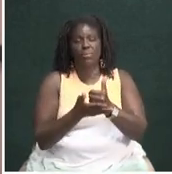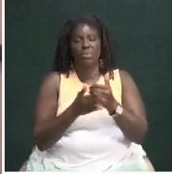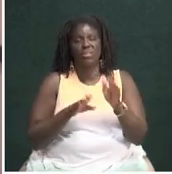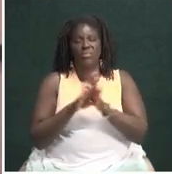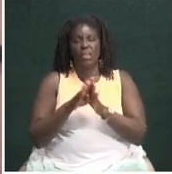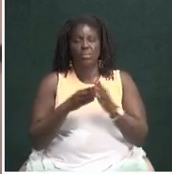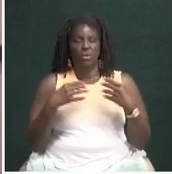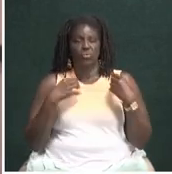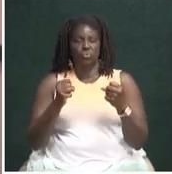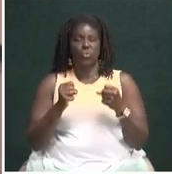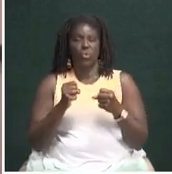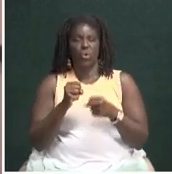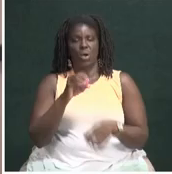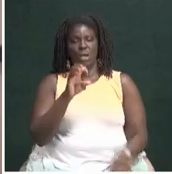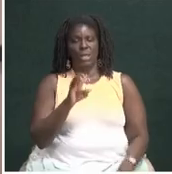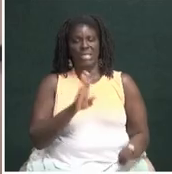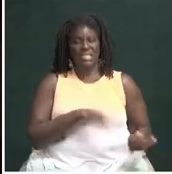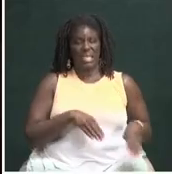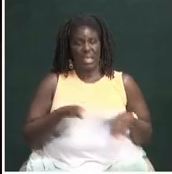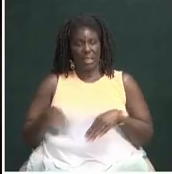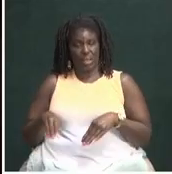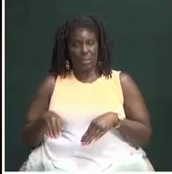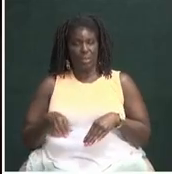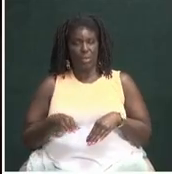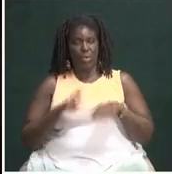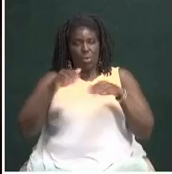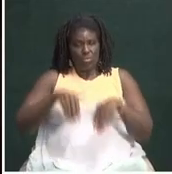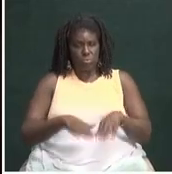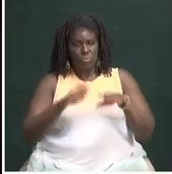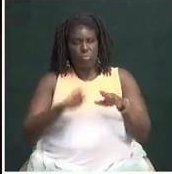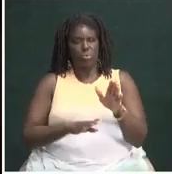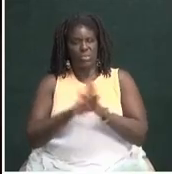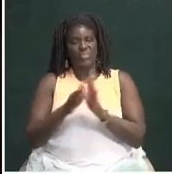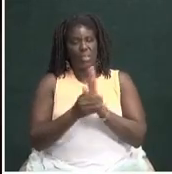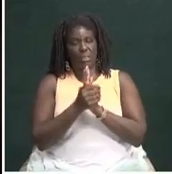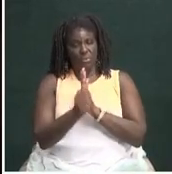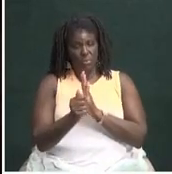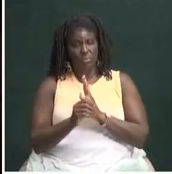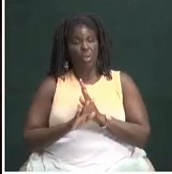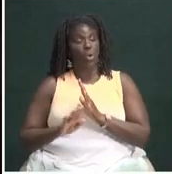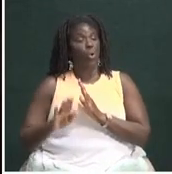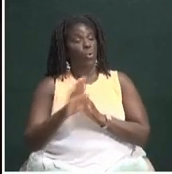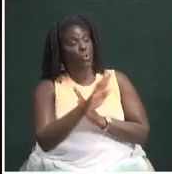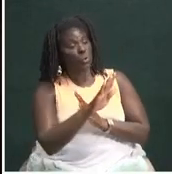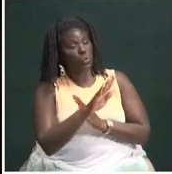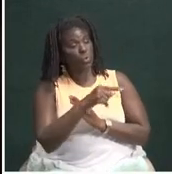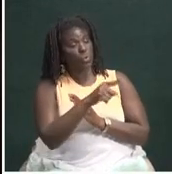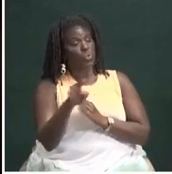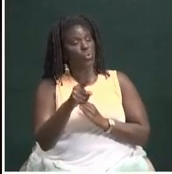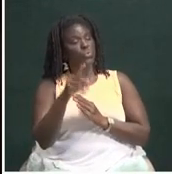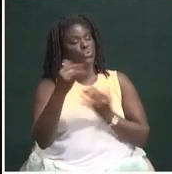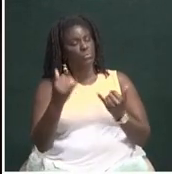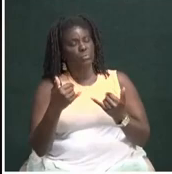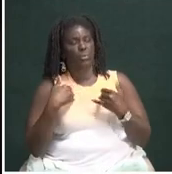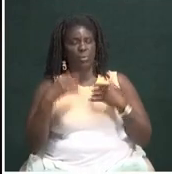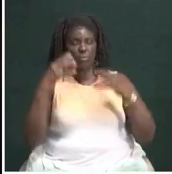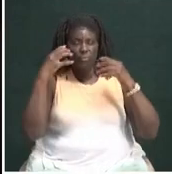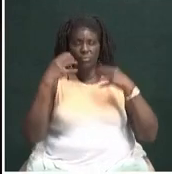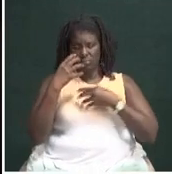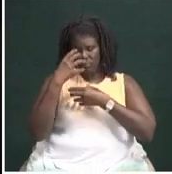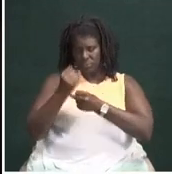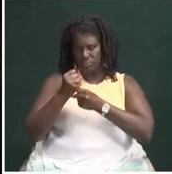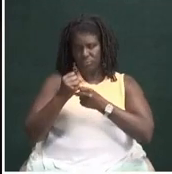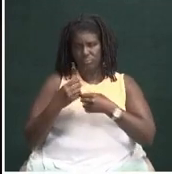Your accomplishments and resiliency should give you confidence and courage that you will enjoy great success in